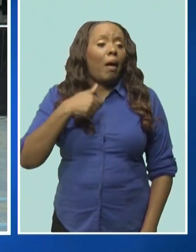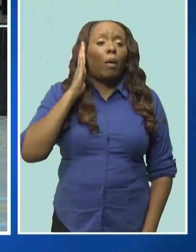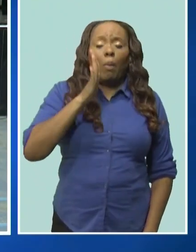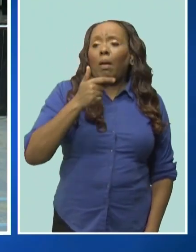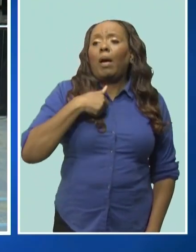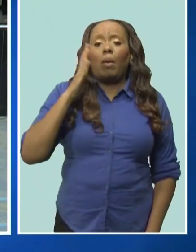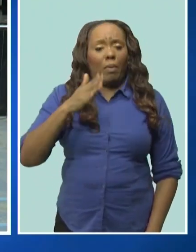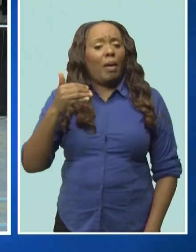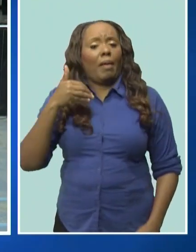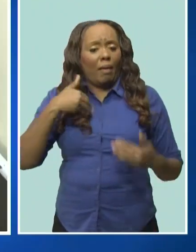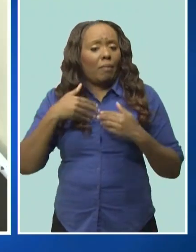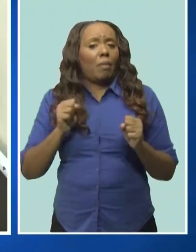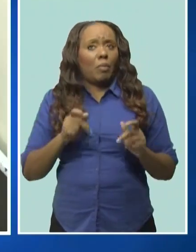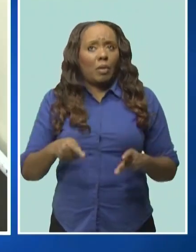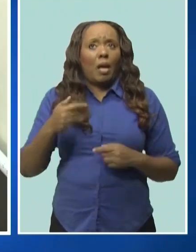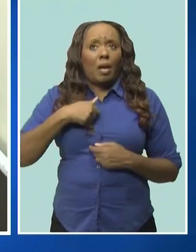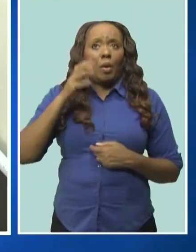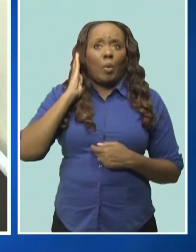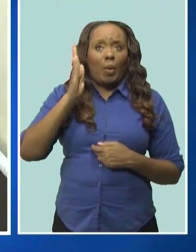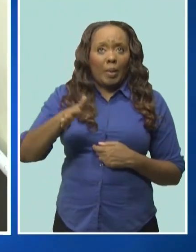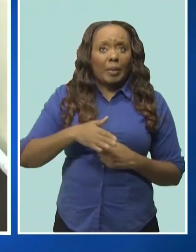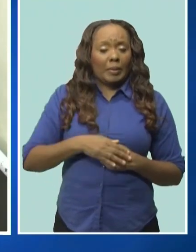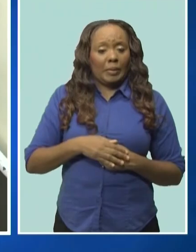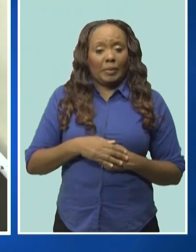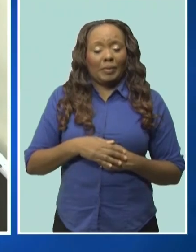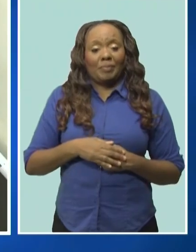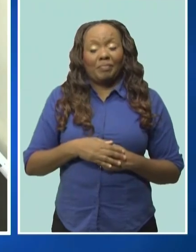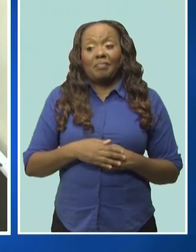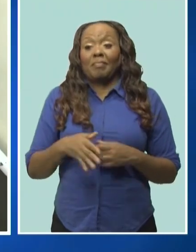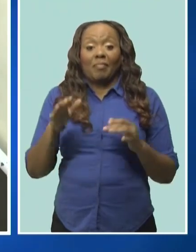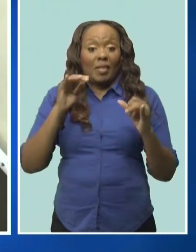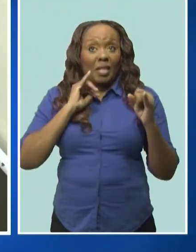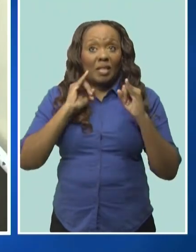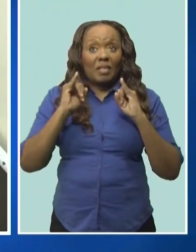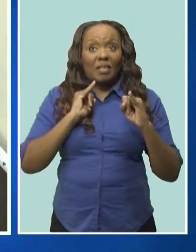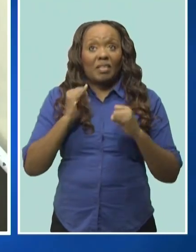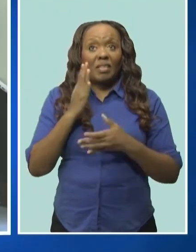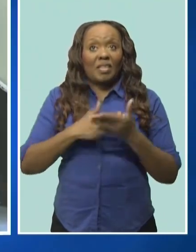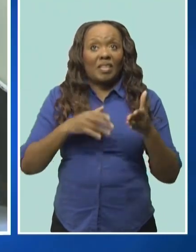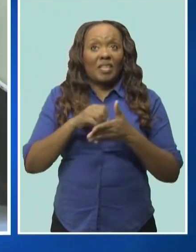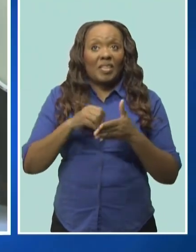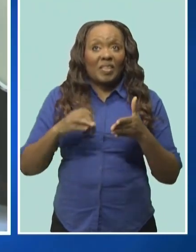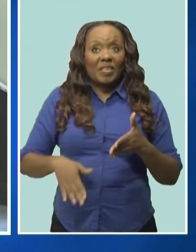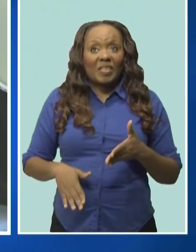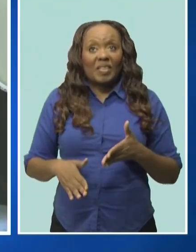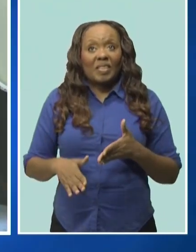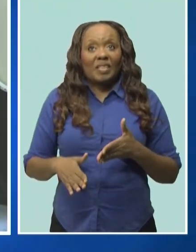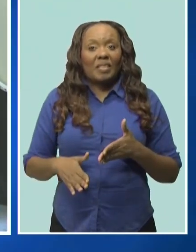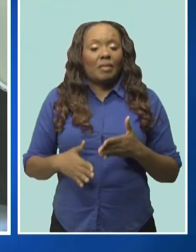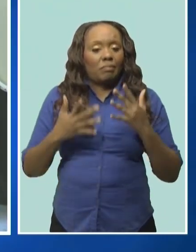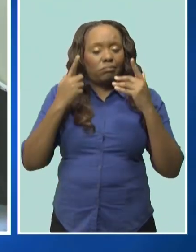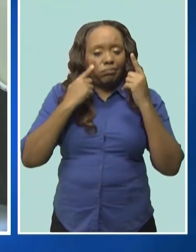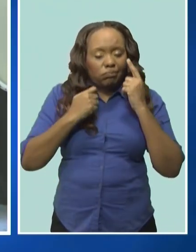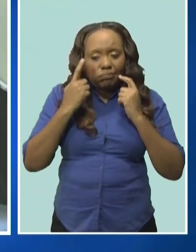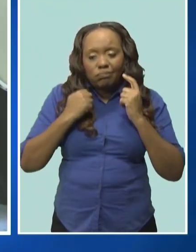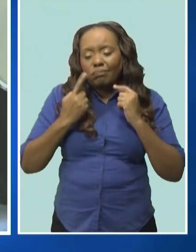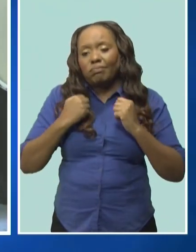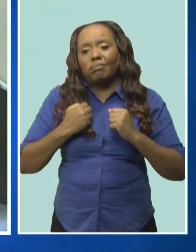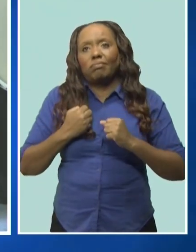I have the chance, I will. During the interview, it was too much for some of them, and they found comfort in each